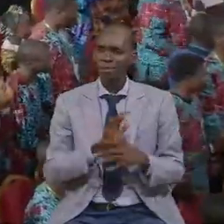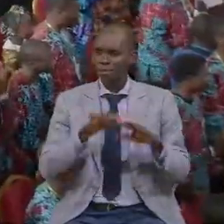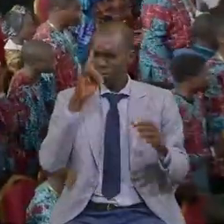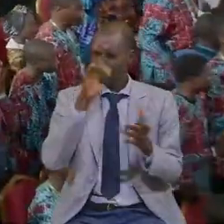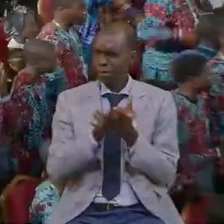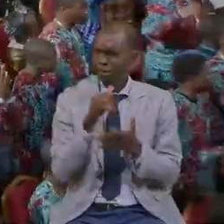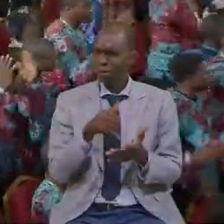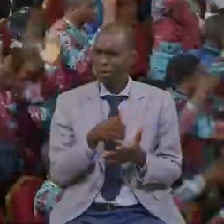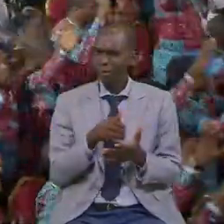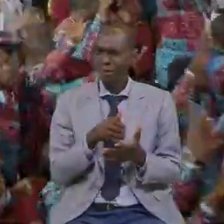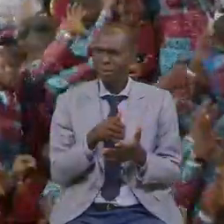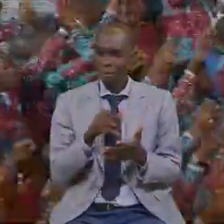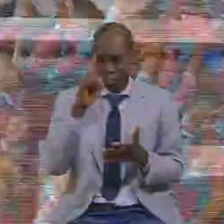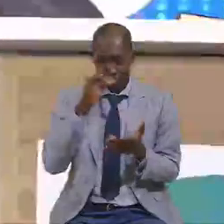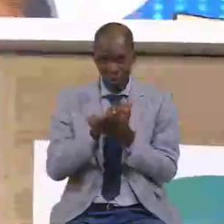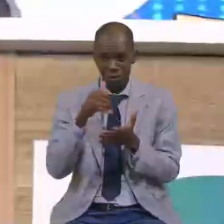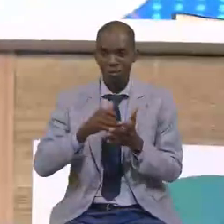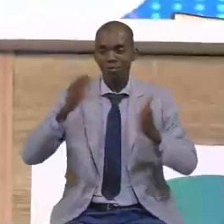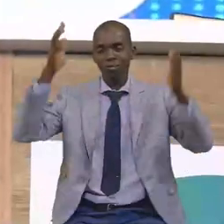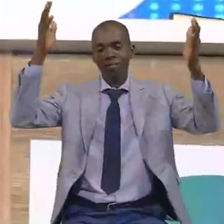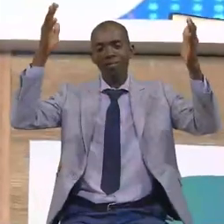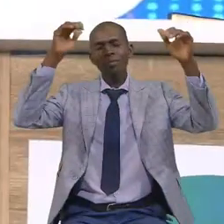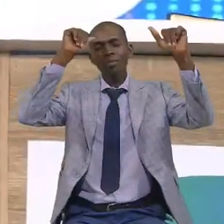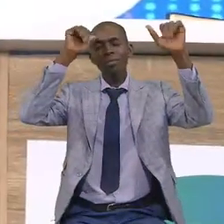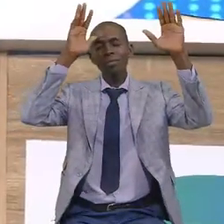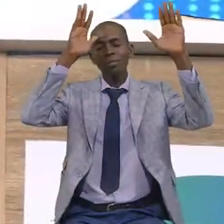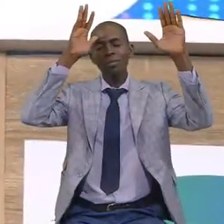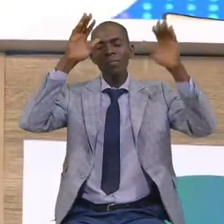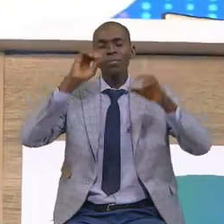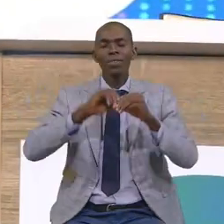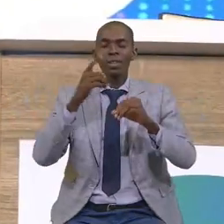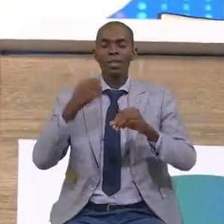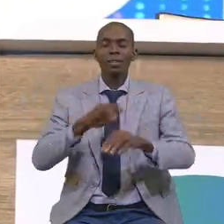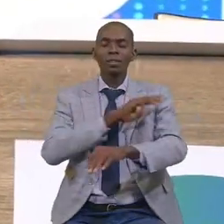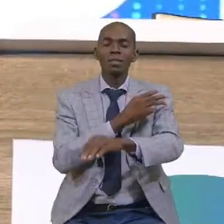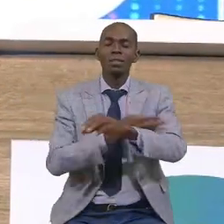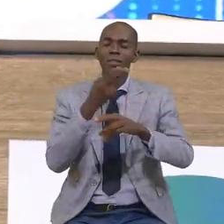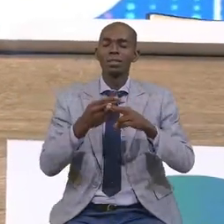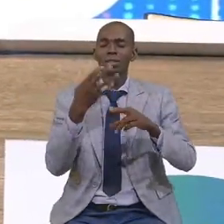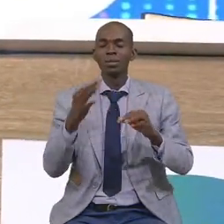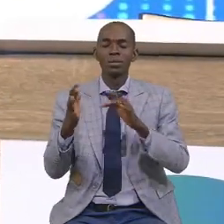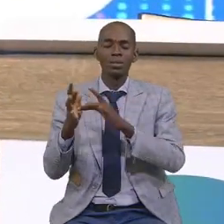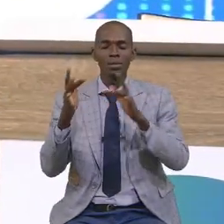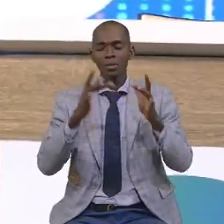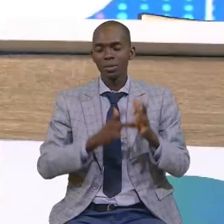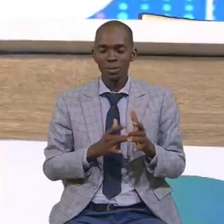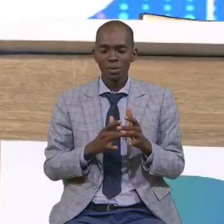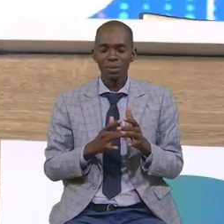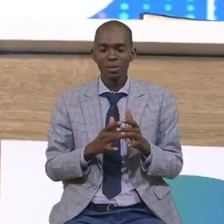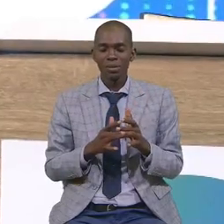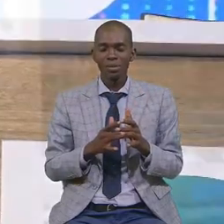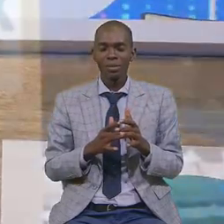Where is the person I'm talking to there? Father, in the mighty name of Jesus,